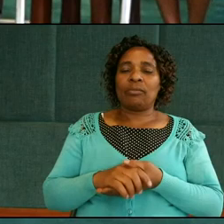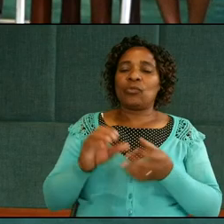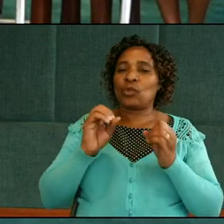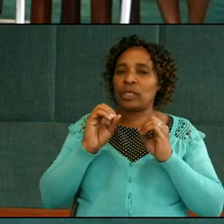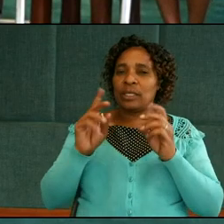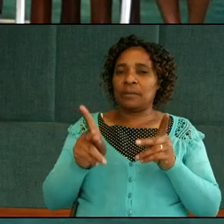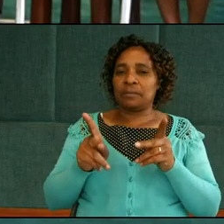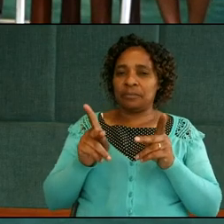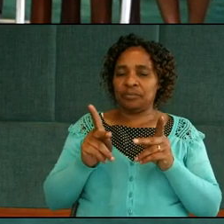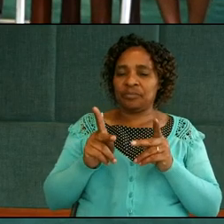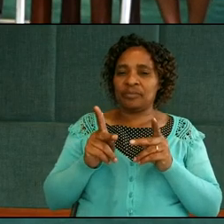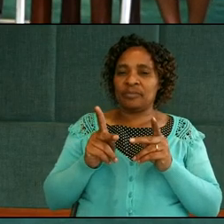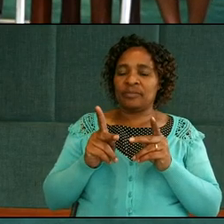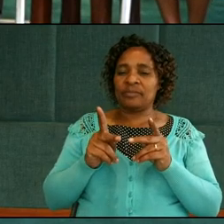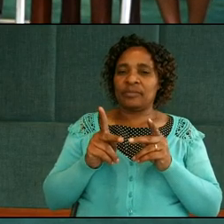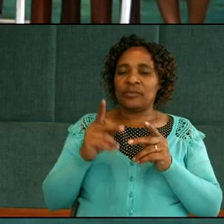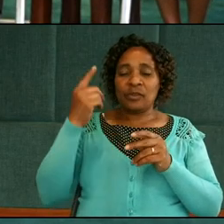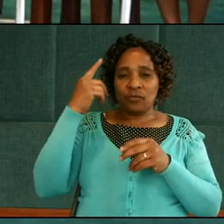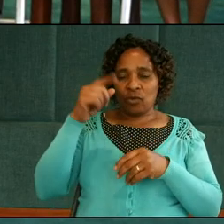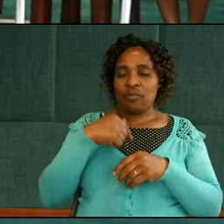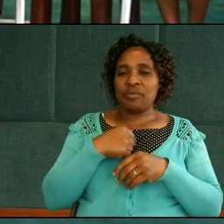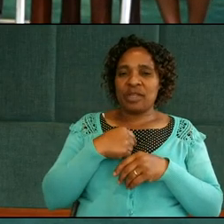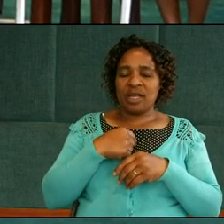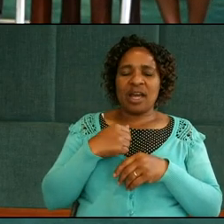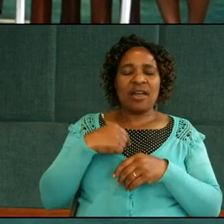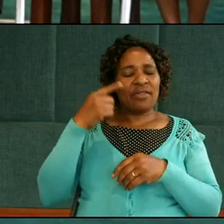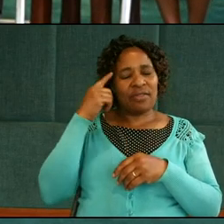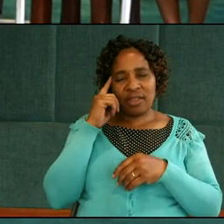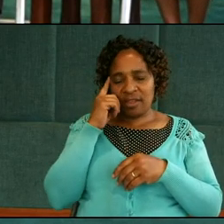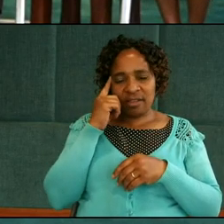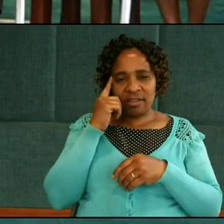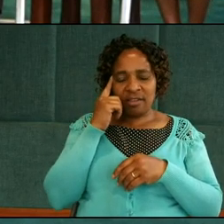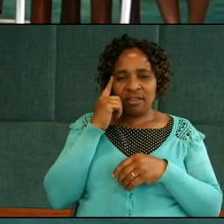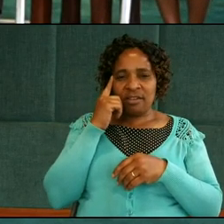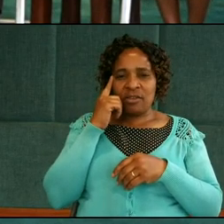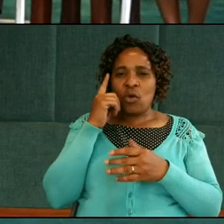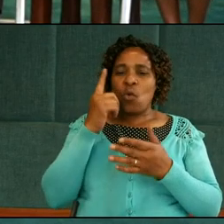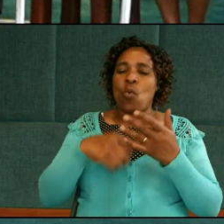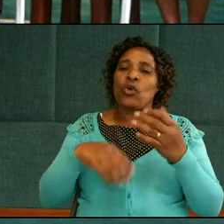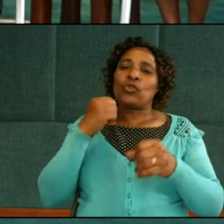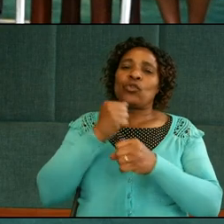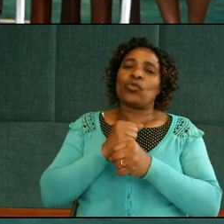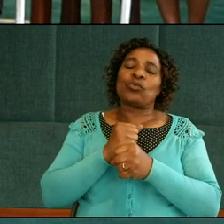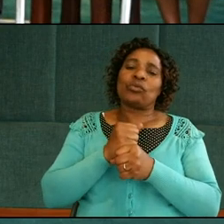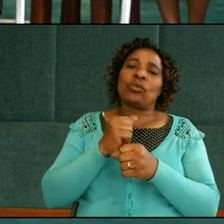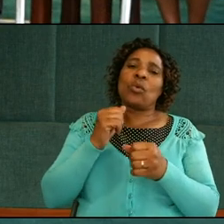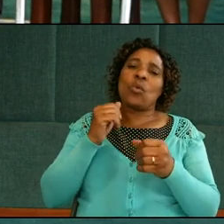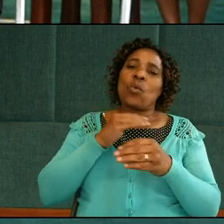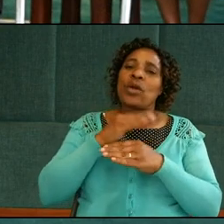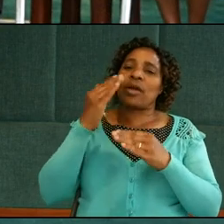Okay. For me, I think is what to do on weekends.